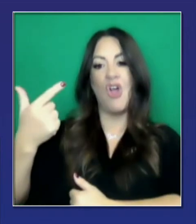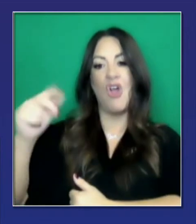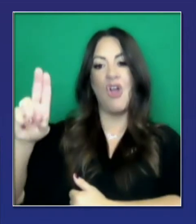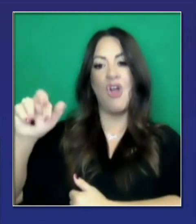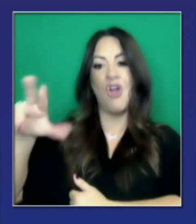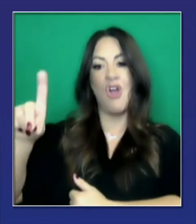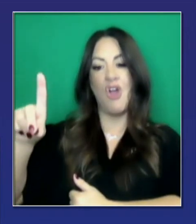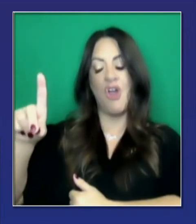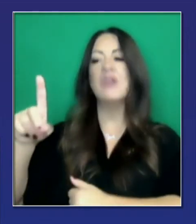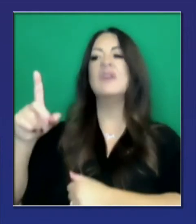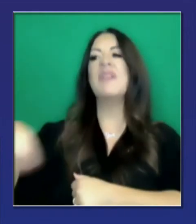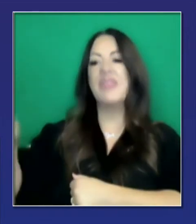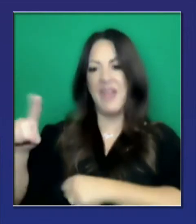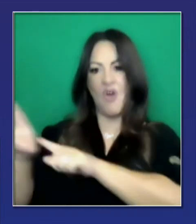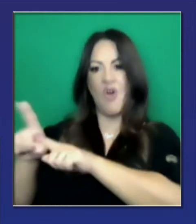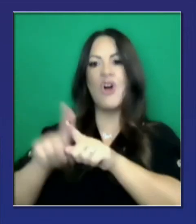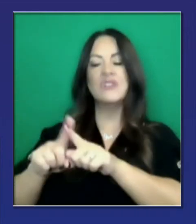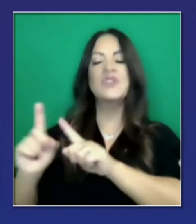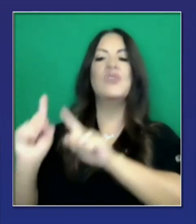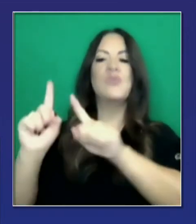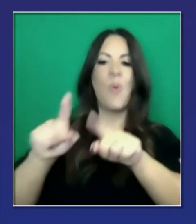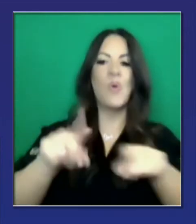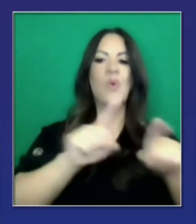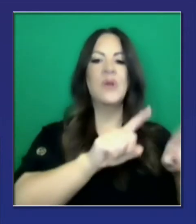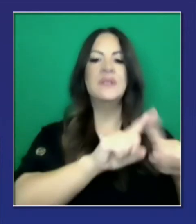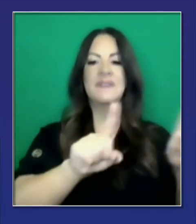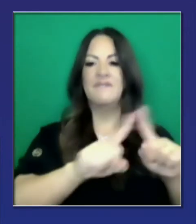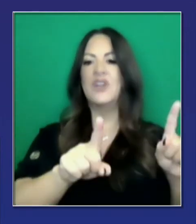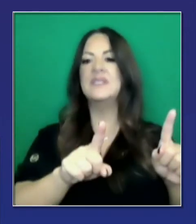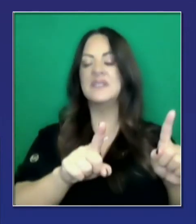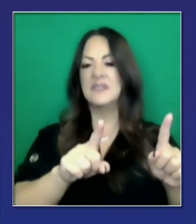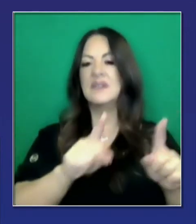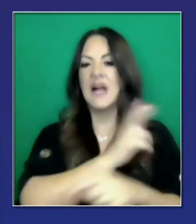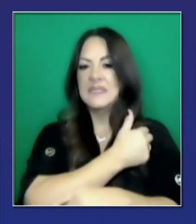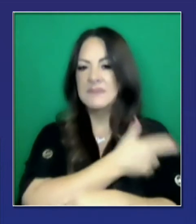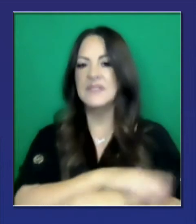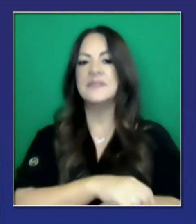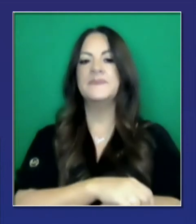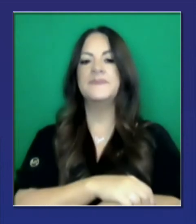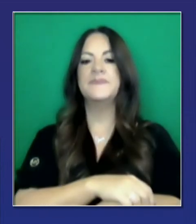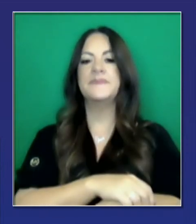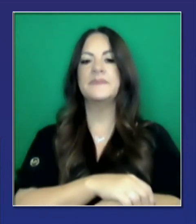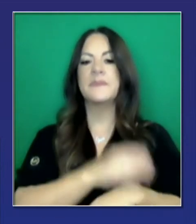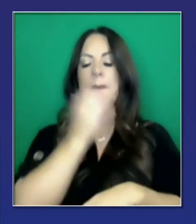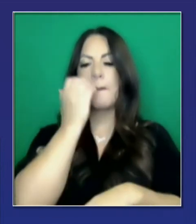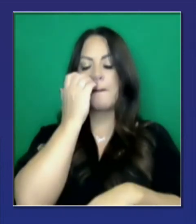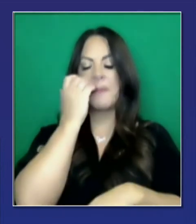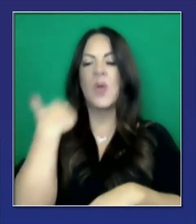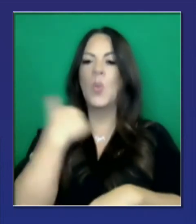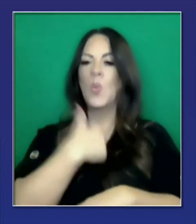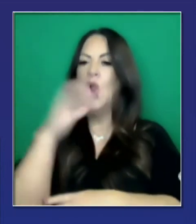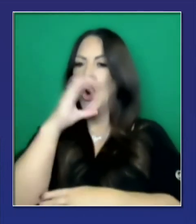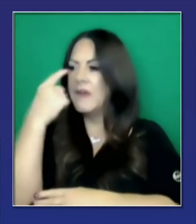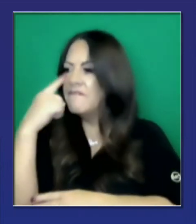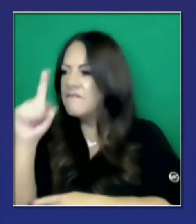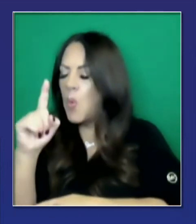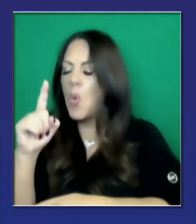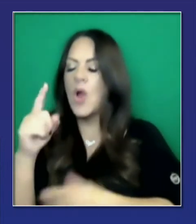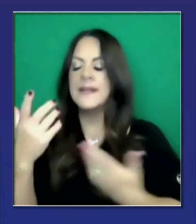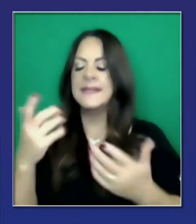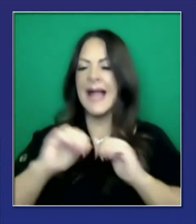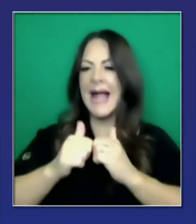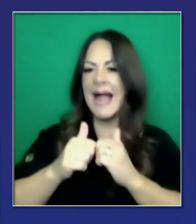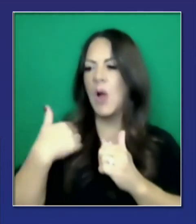deployed throughout 116 facilities. We also have staffing waivers. That's looking at flexibility, looking at